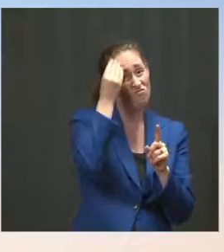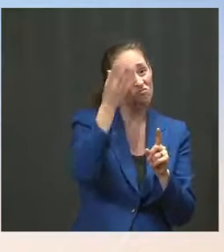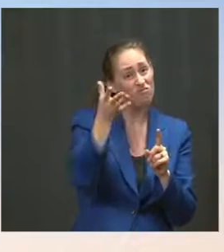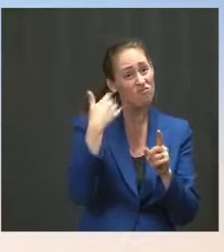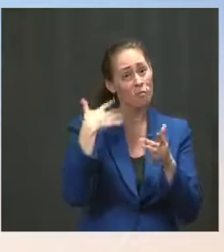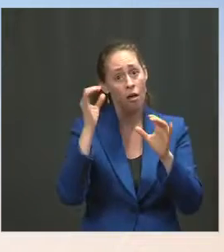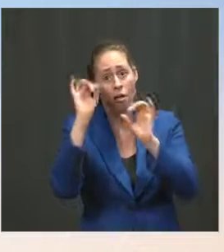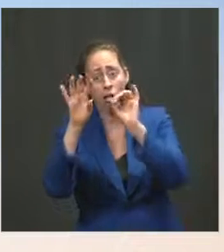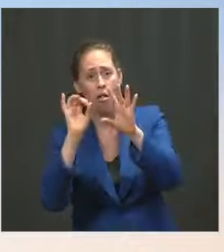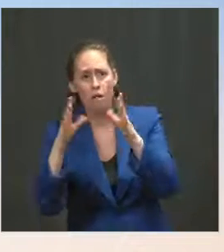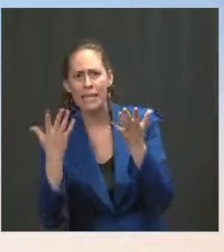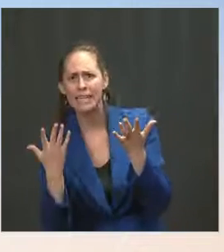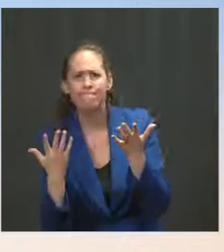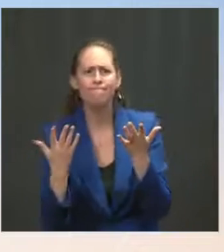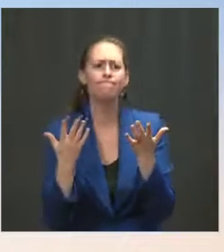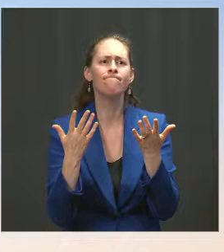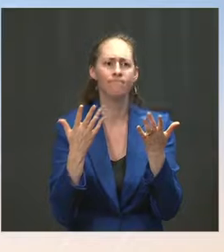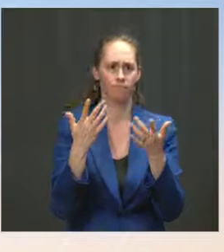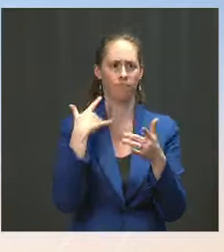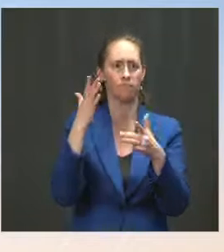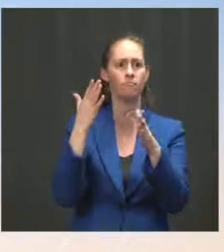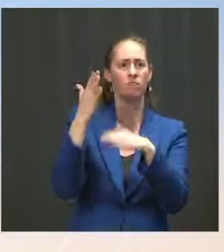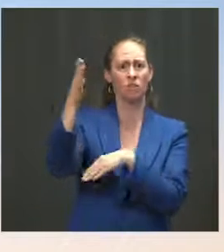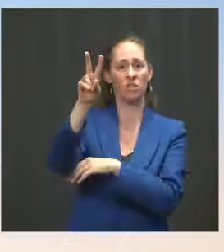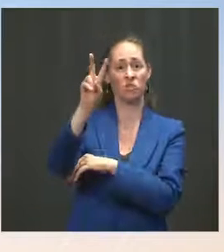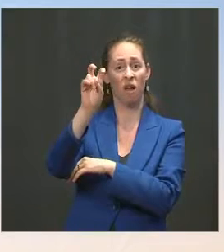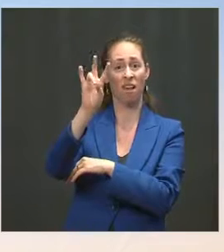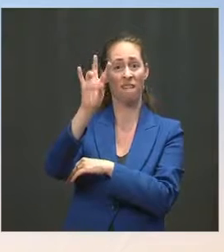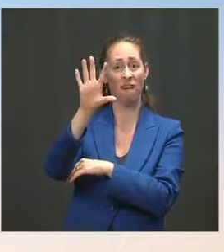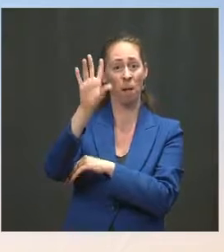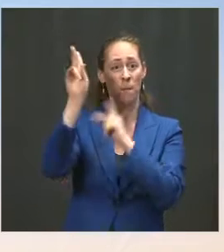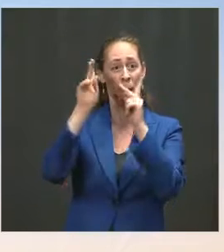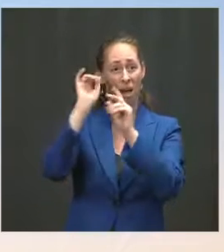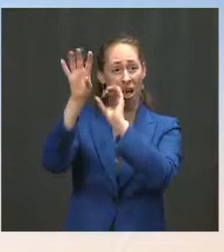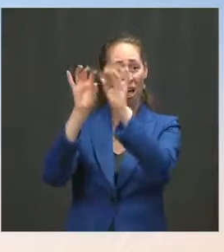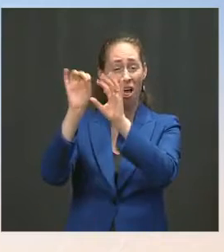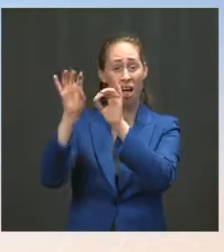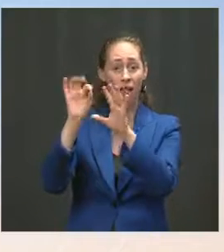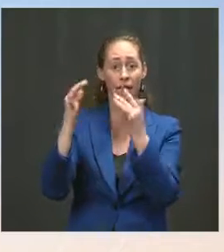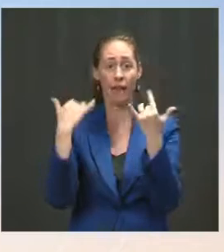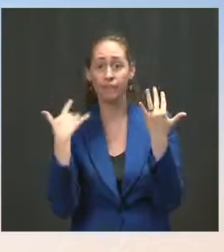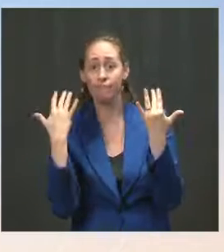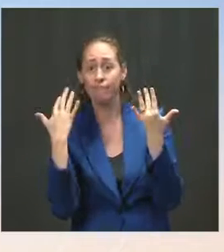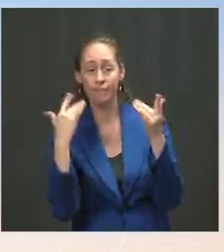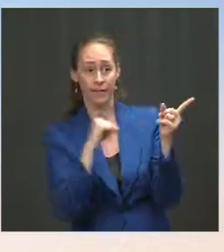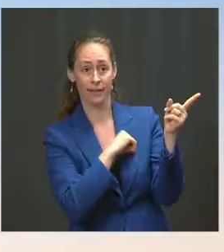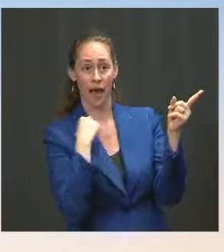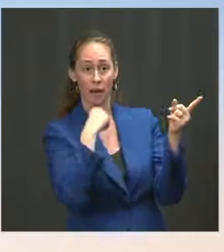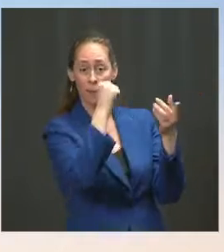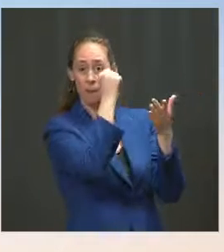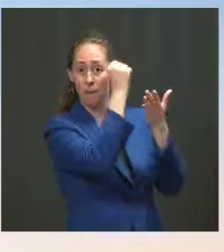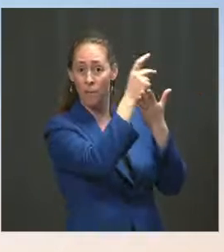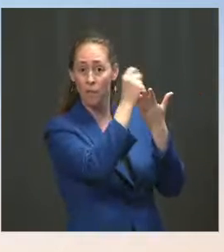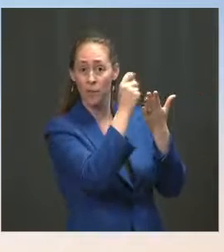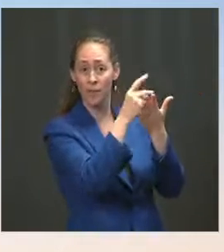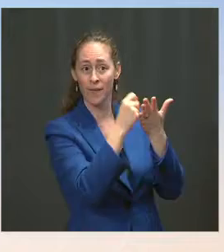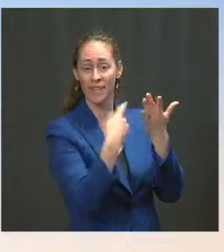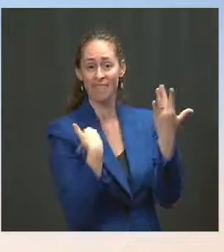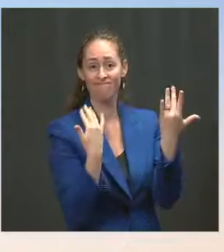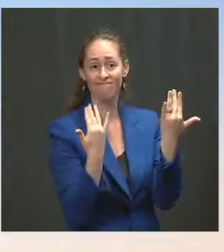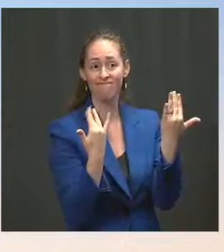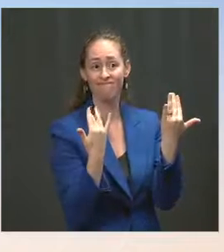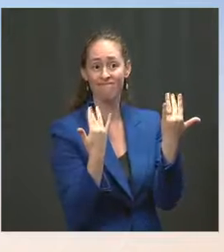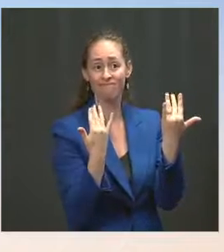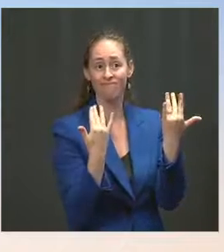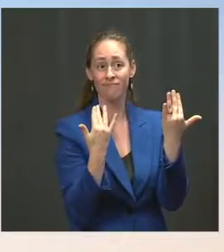nearly 275 people we've nominated pending confirmation by the Senate, a number of them who have strong Republican support as well. Now, a